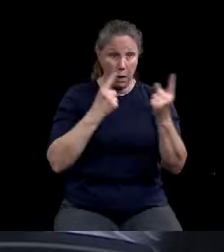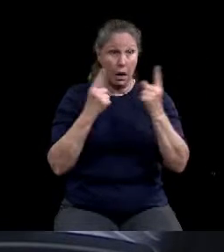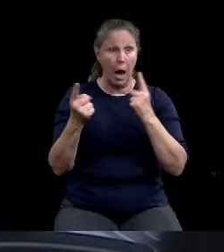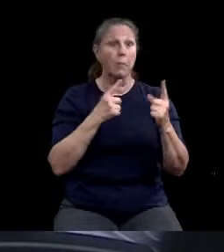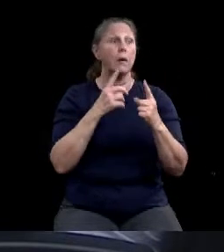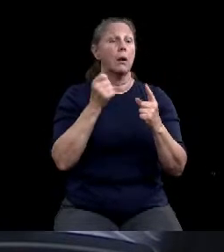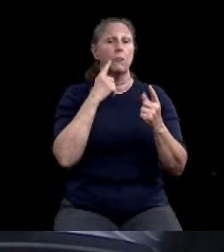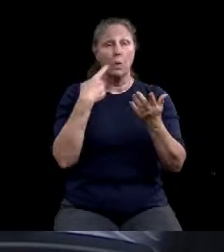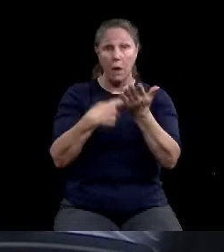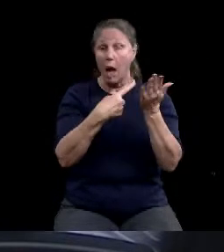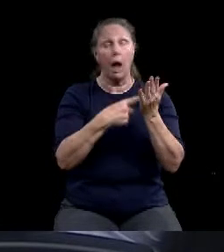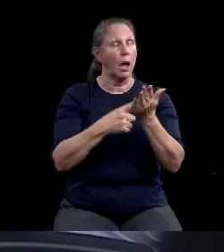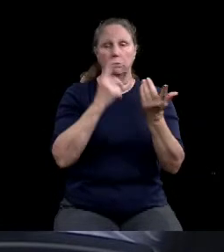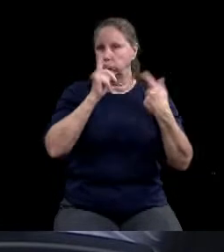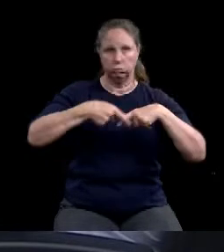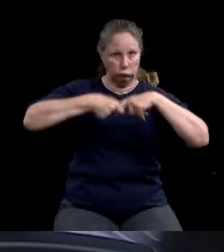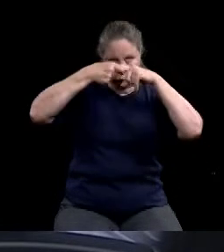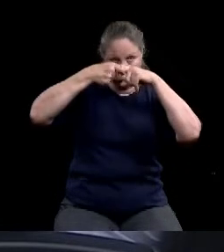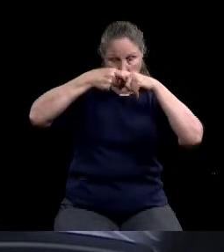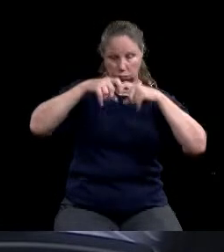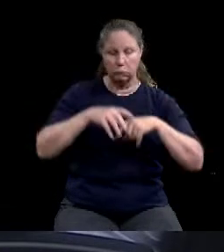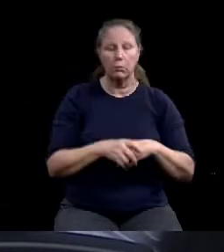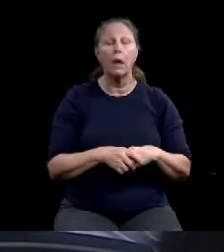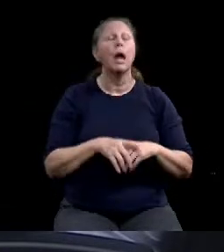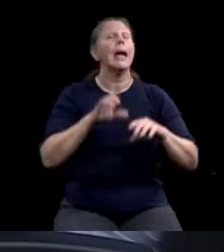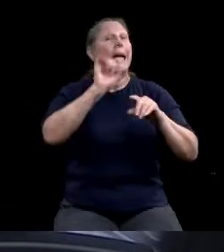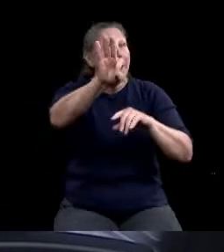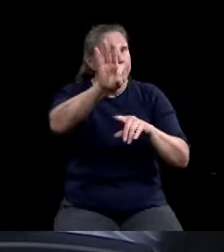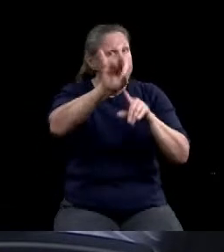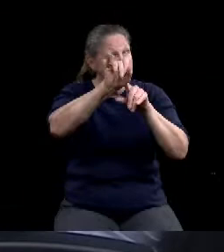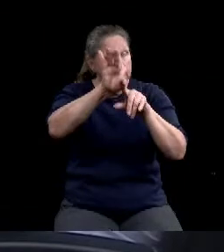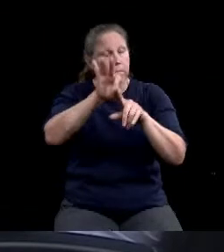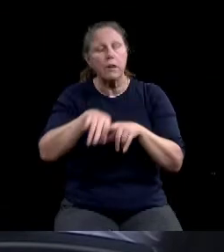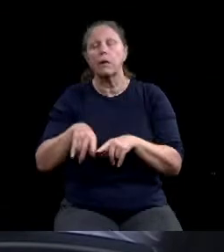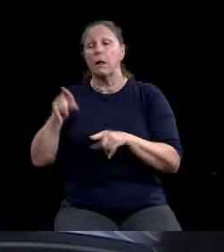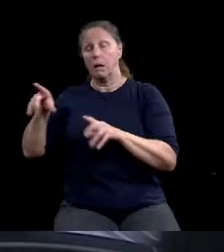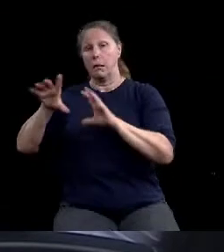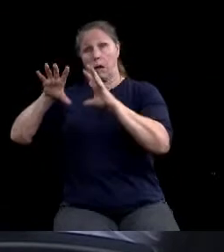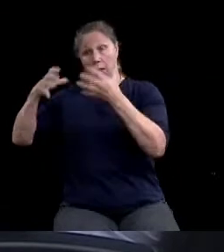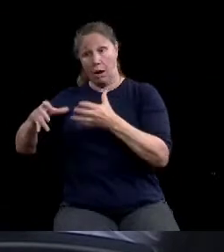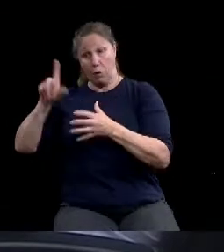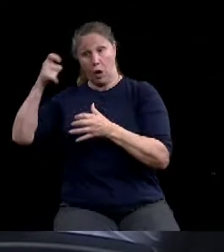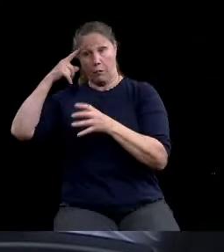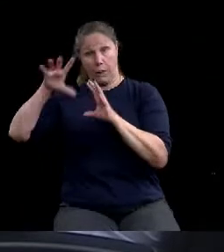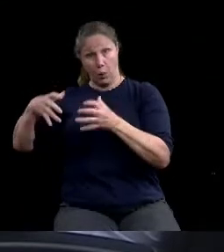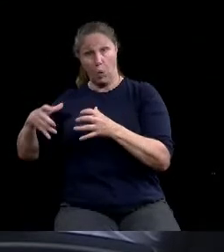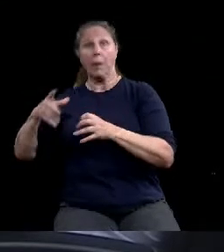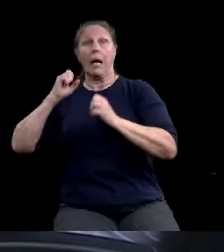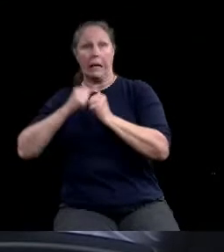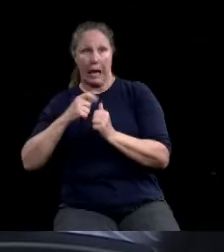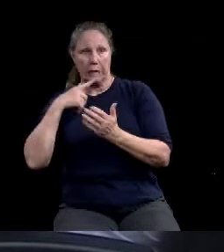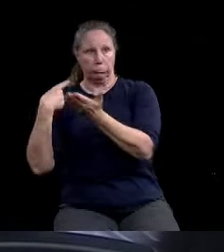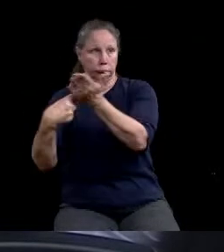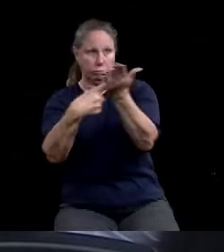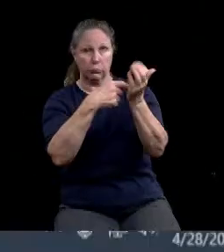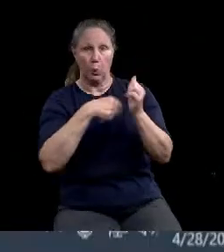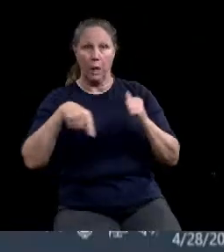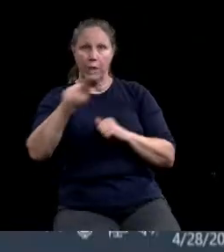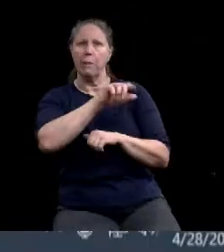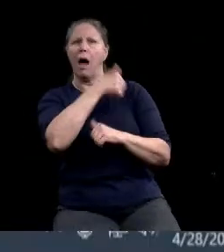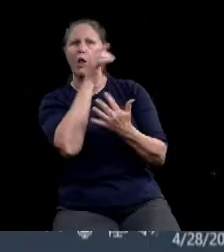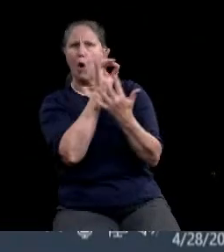offer alternative methods of communication with their public officials. This includes public comment on agenda items and in